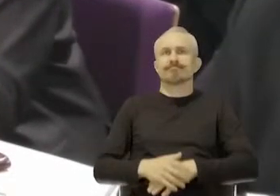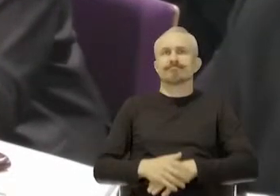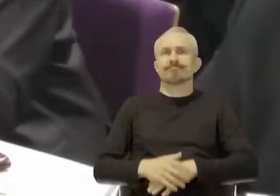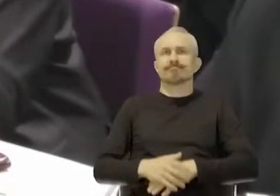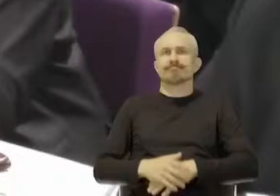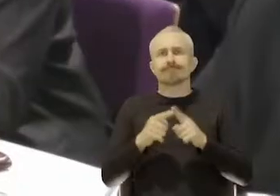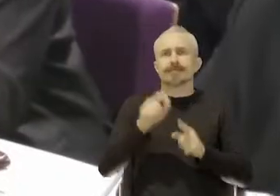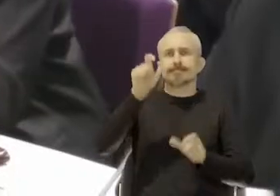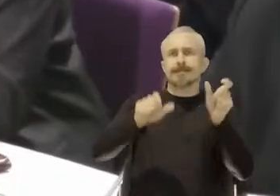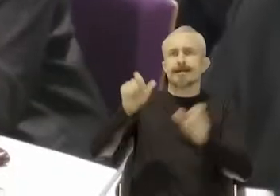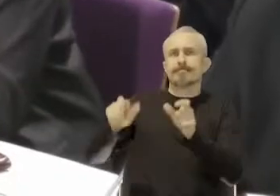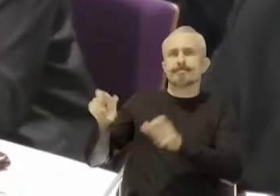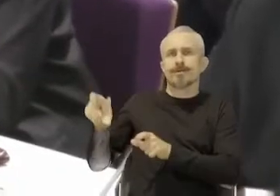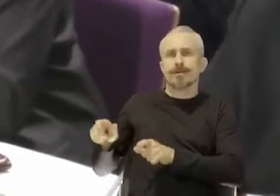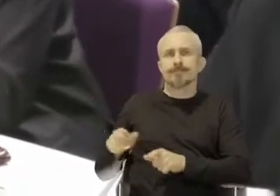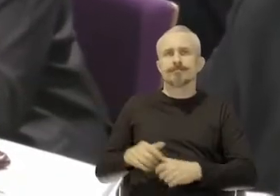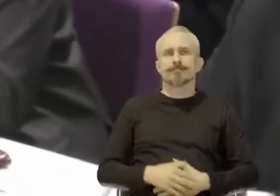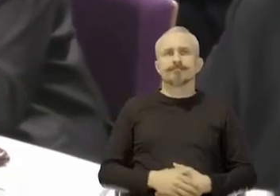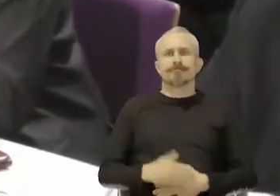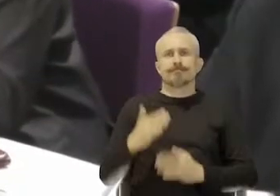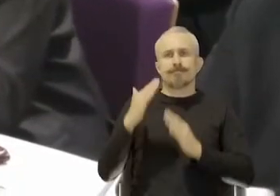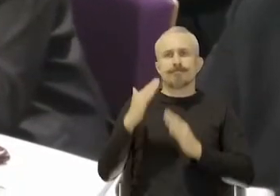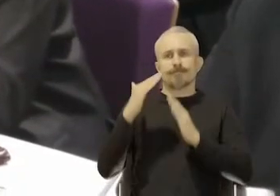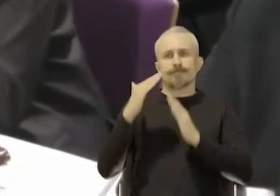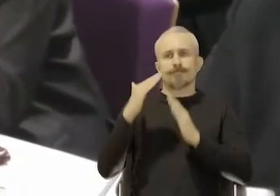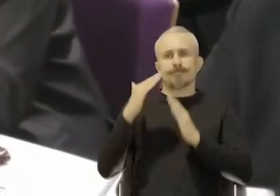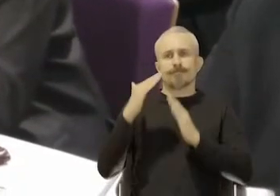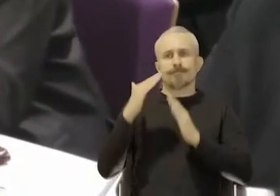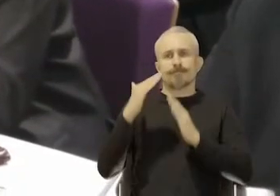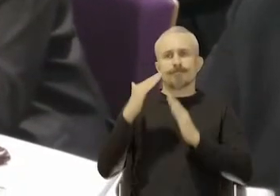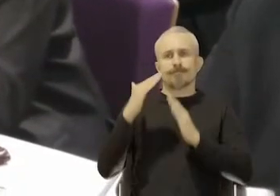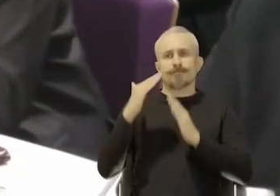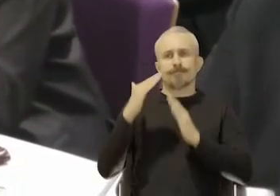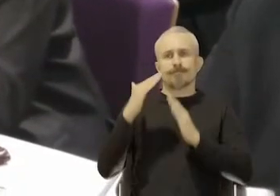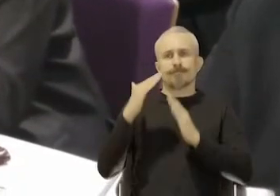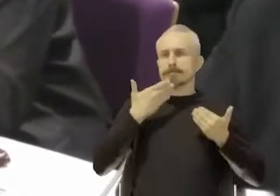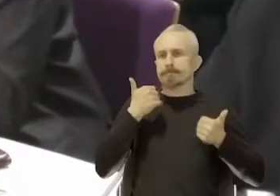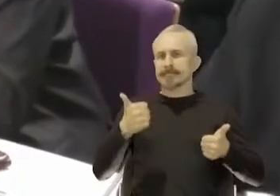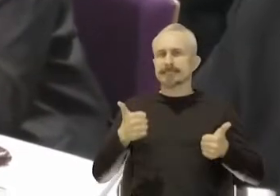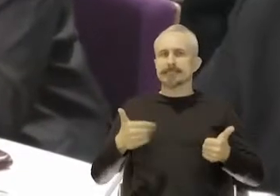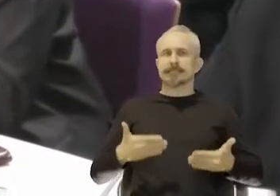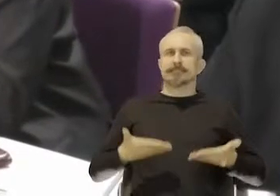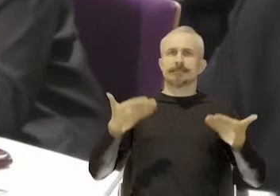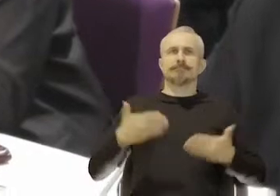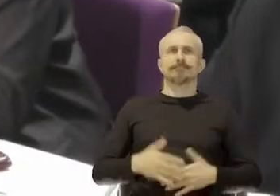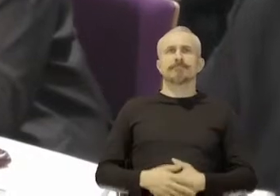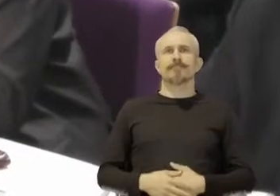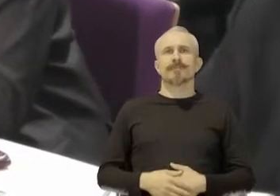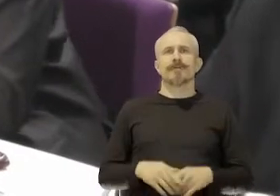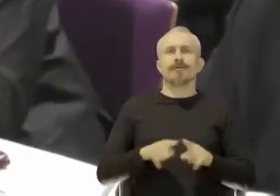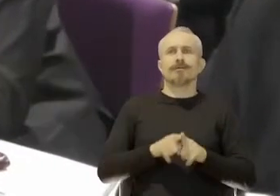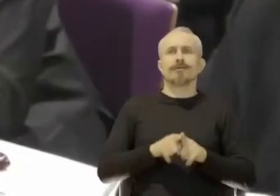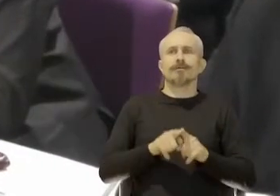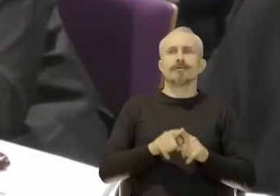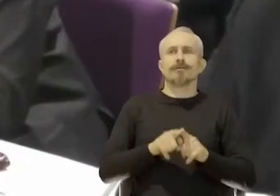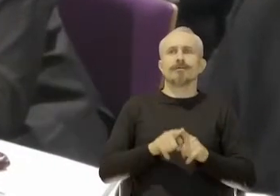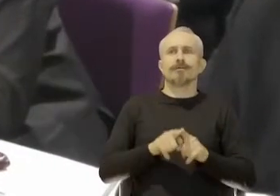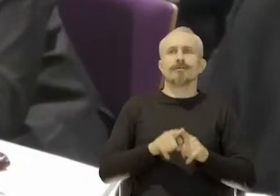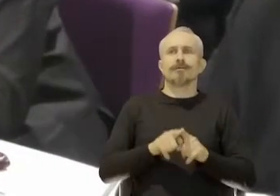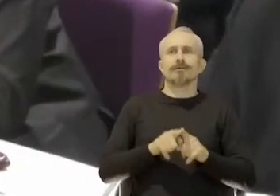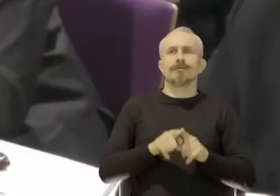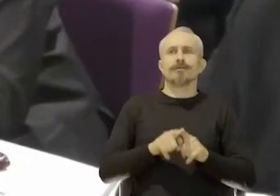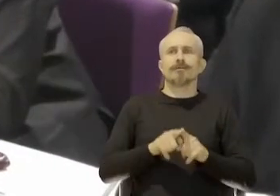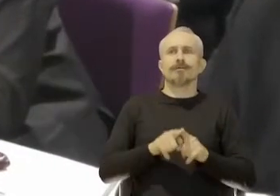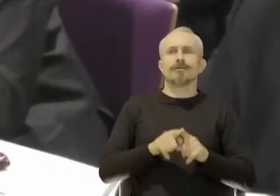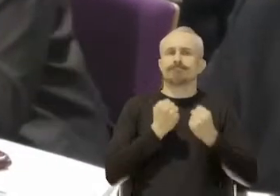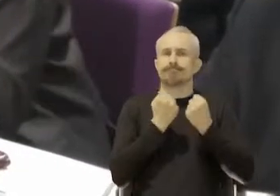disasters. The project is expected to be implemented in the 3 cities of Lilongwe, which is the capital city, and it will